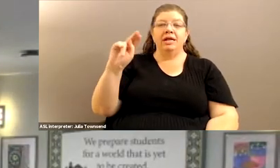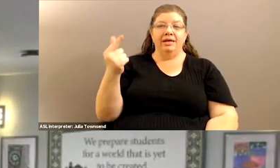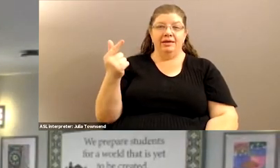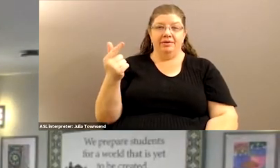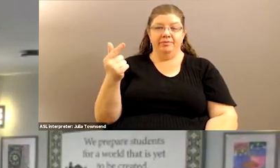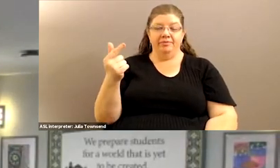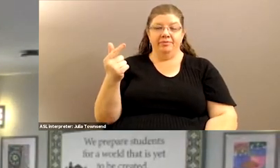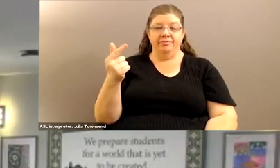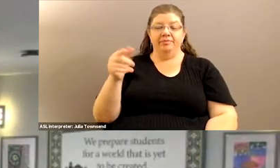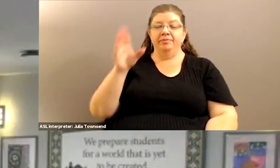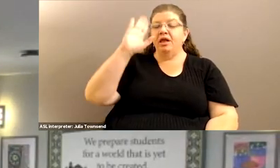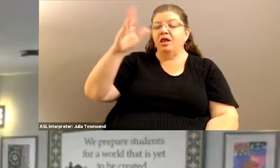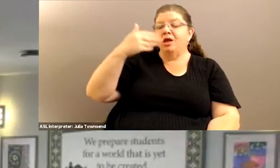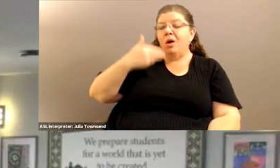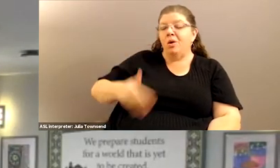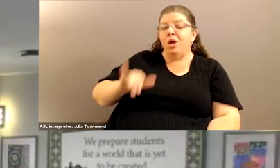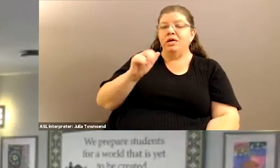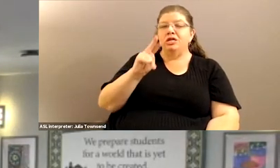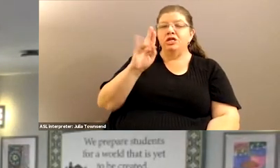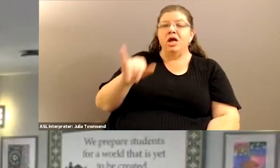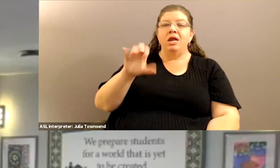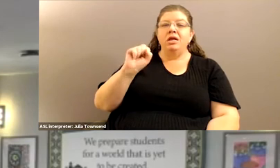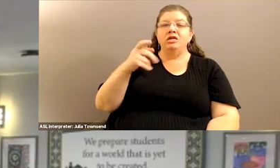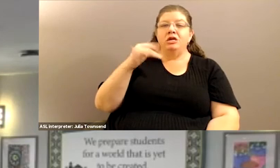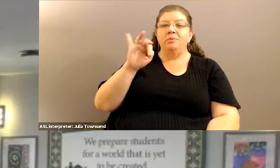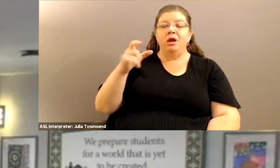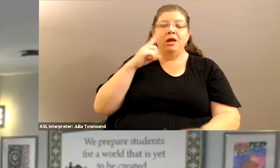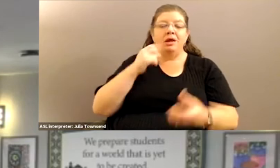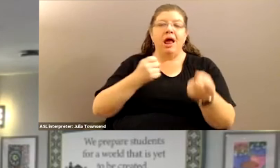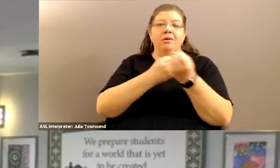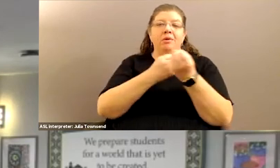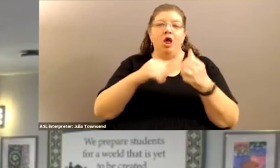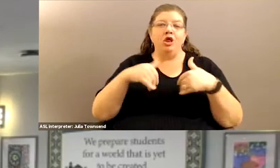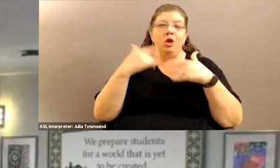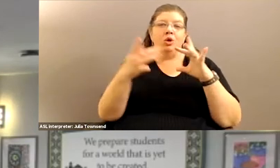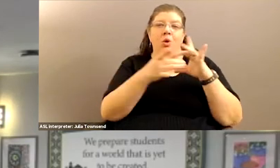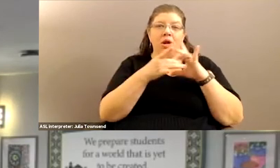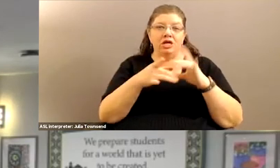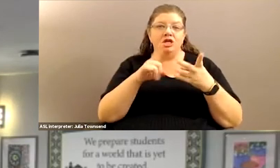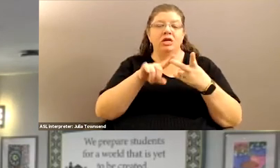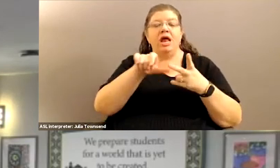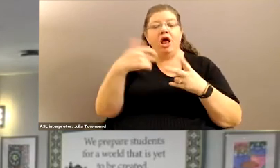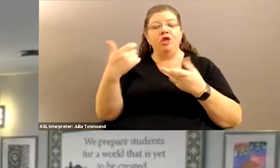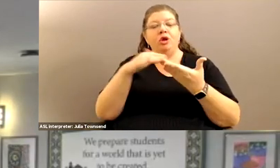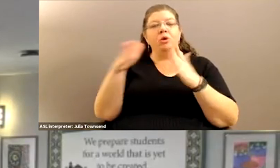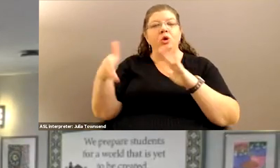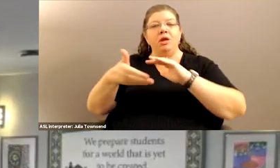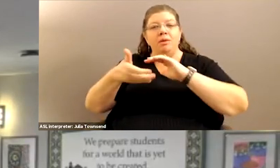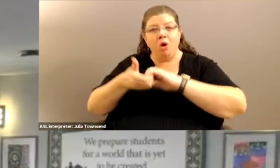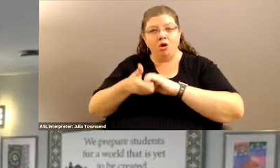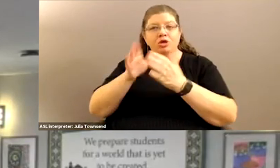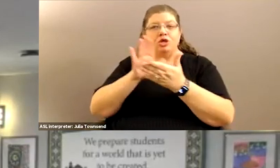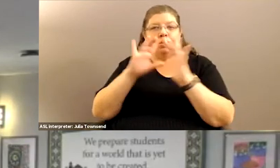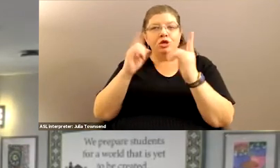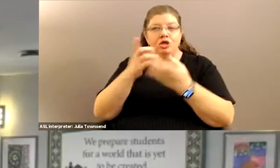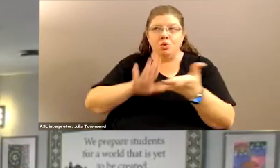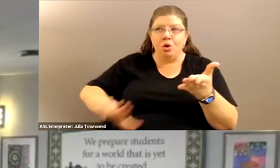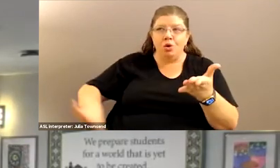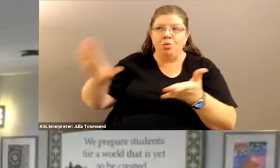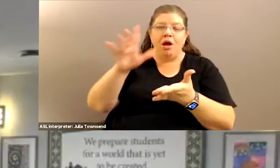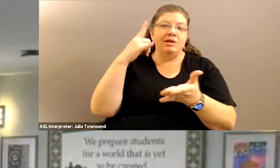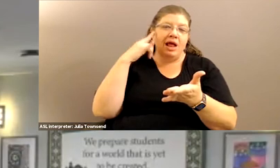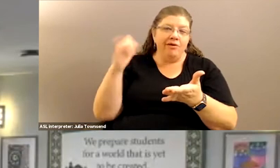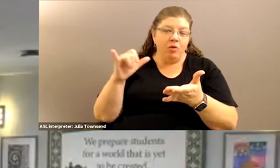hi there my name is jenny sperling and i stand with the youth coalition and other community partners in school districts across california and the